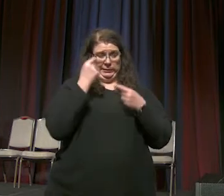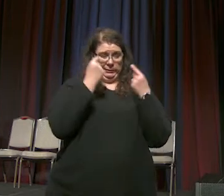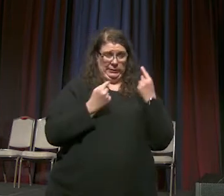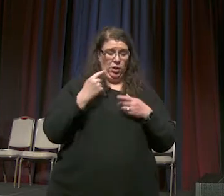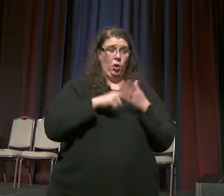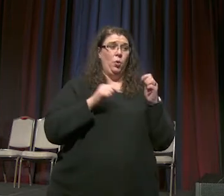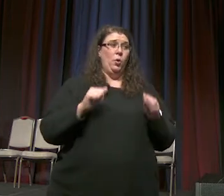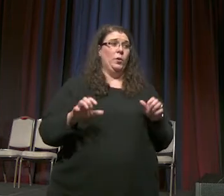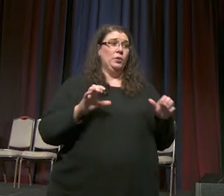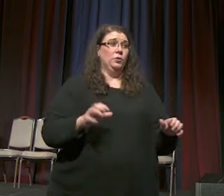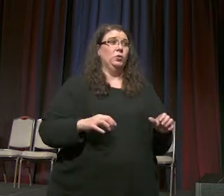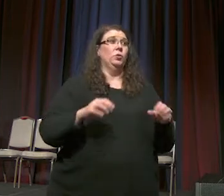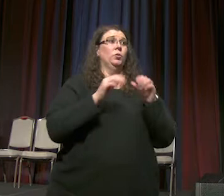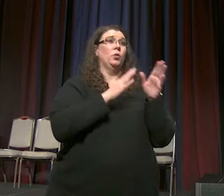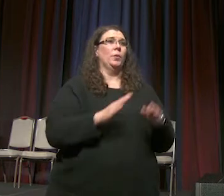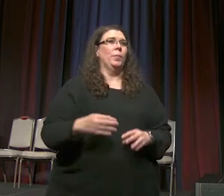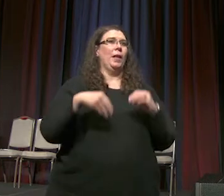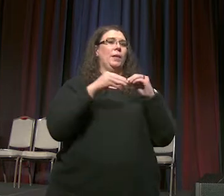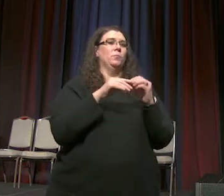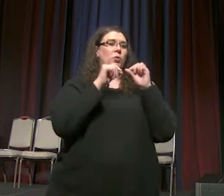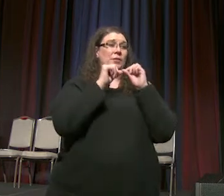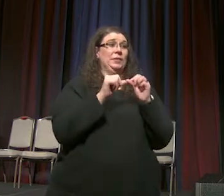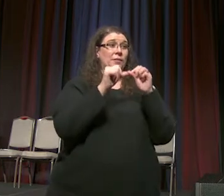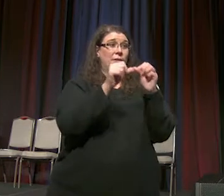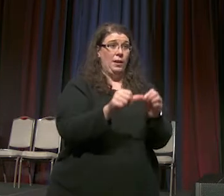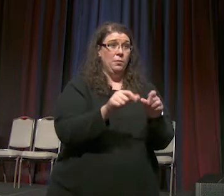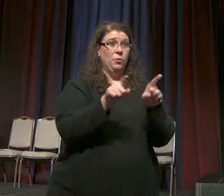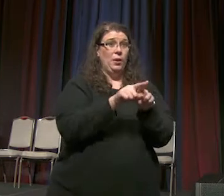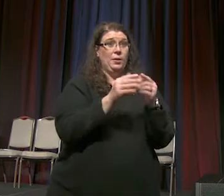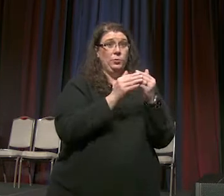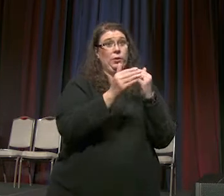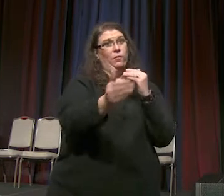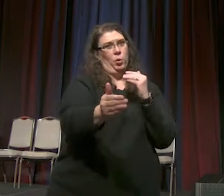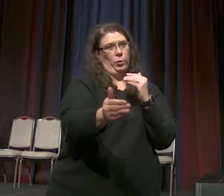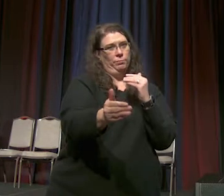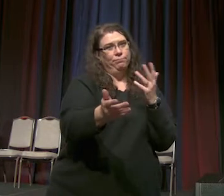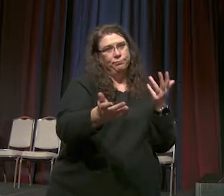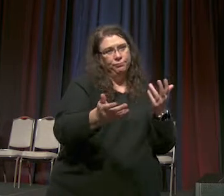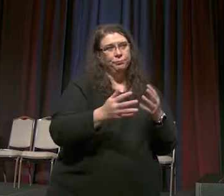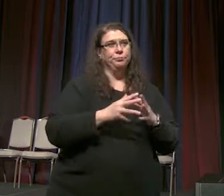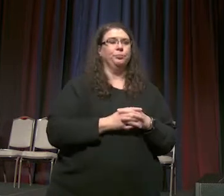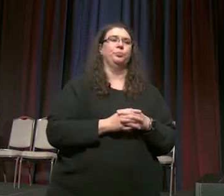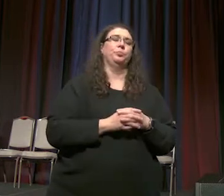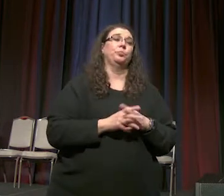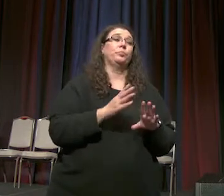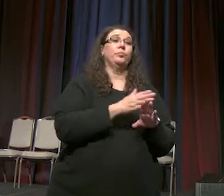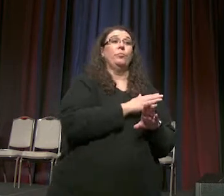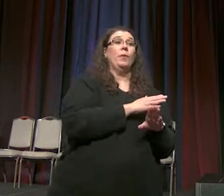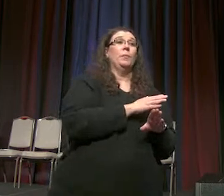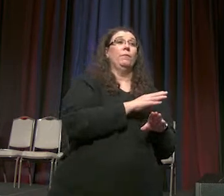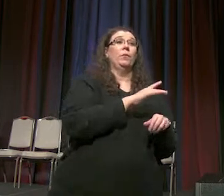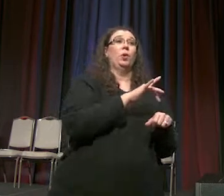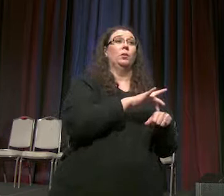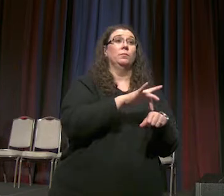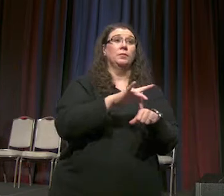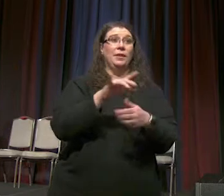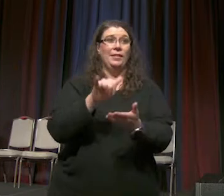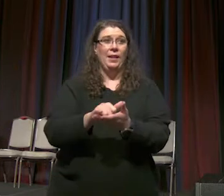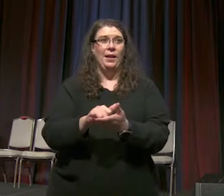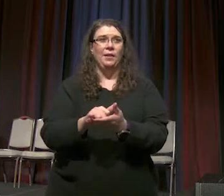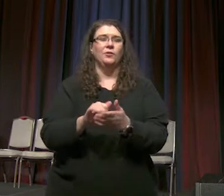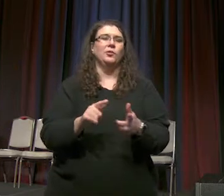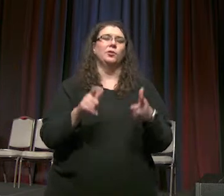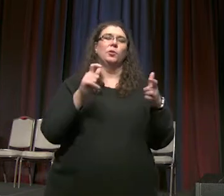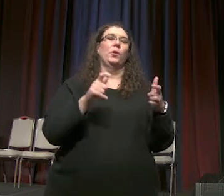the plan more sustainable as we go forward. So before we get to that, just a quick reminder of the